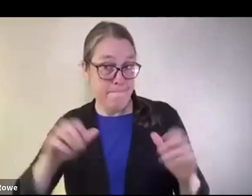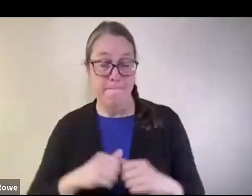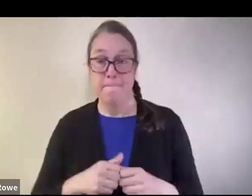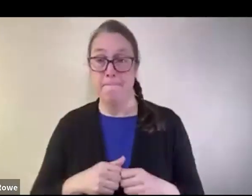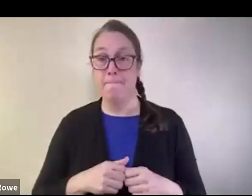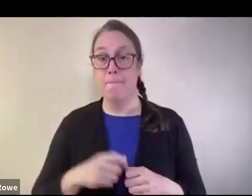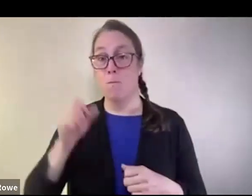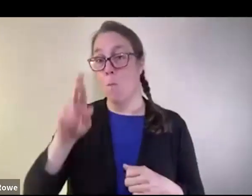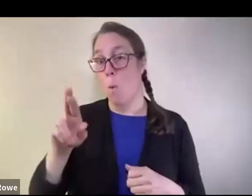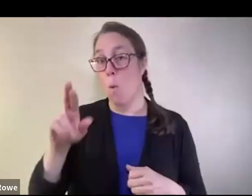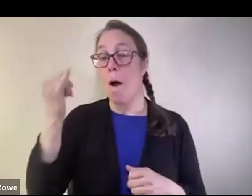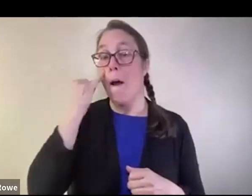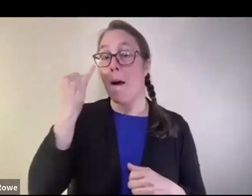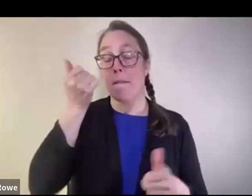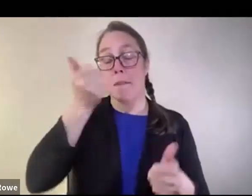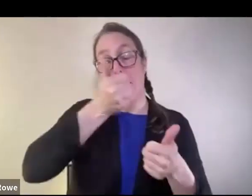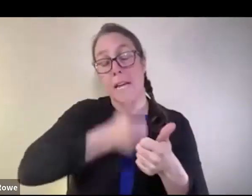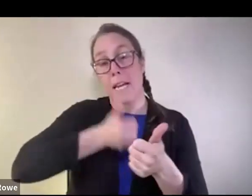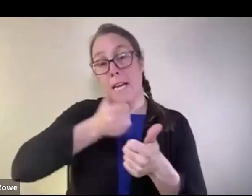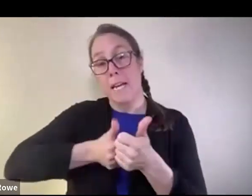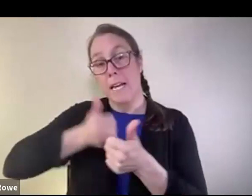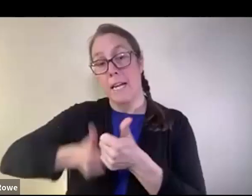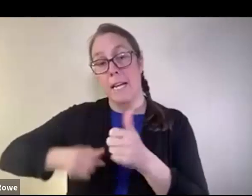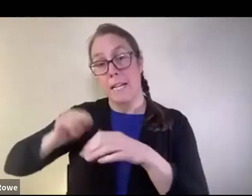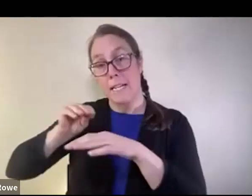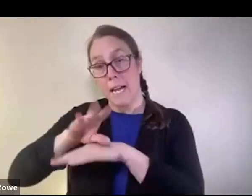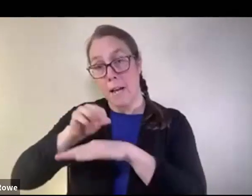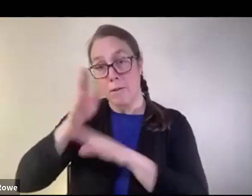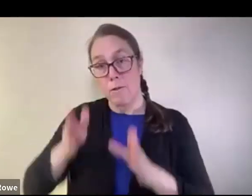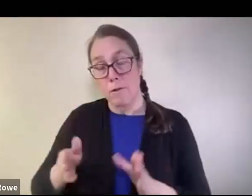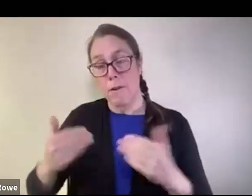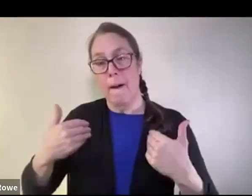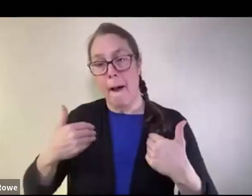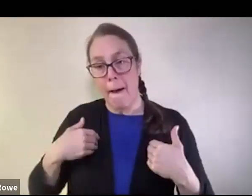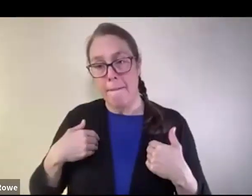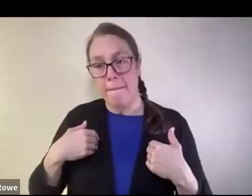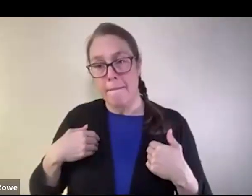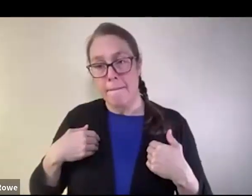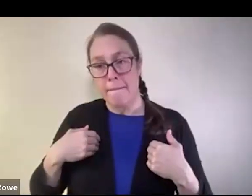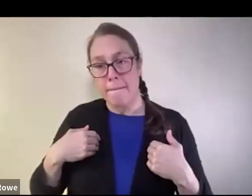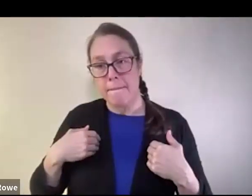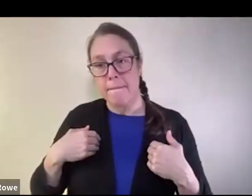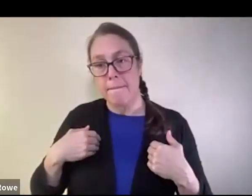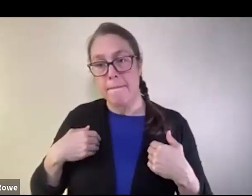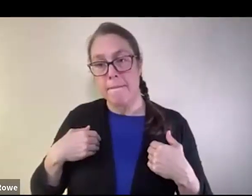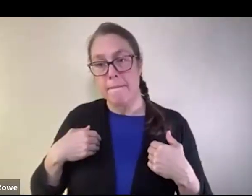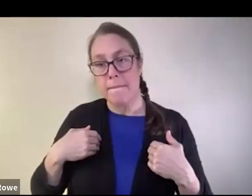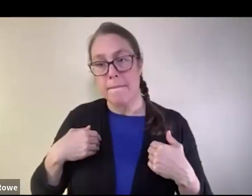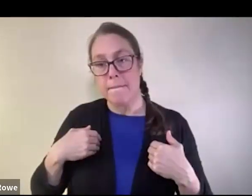or if each counselor has a different